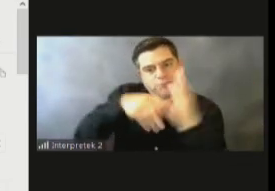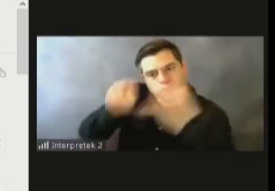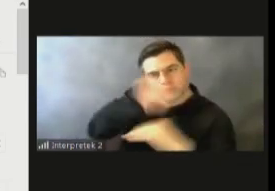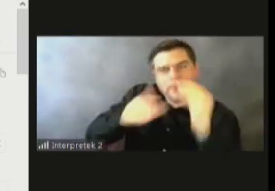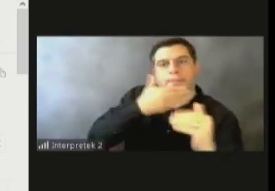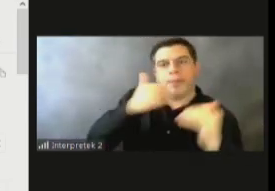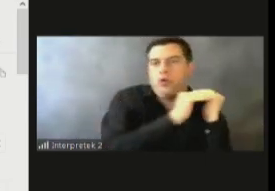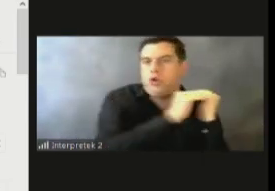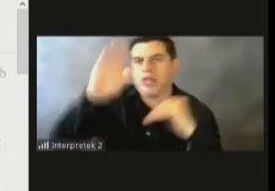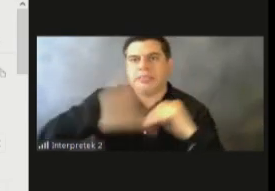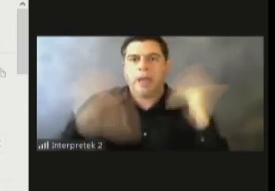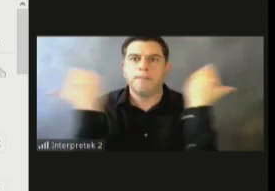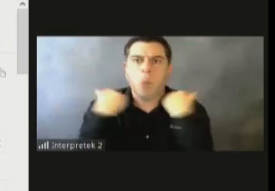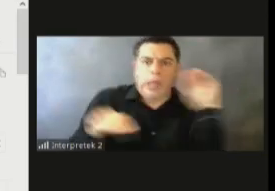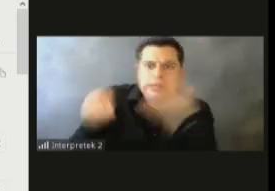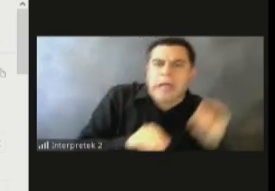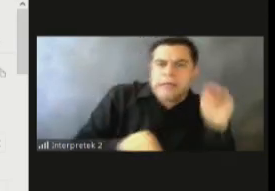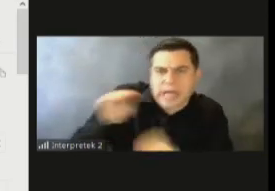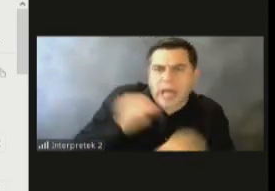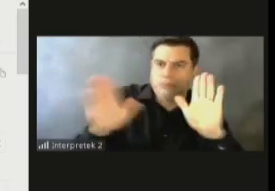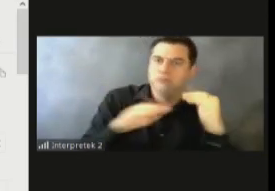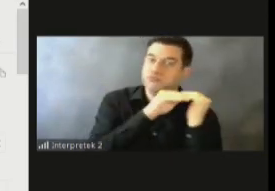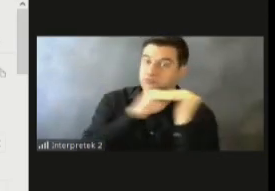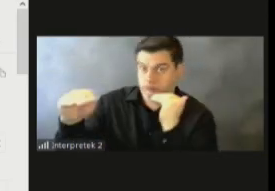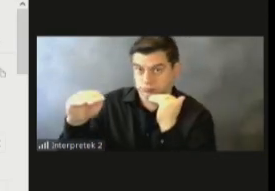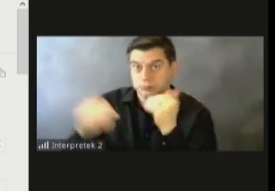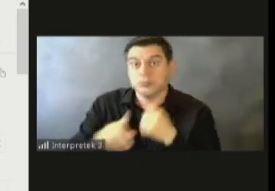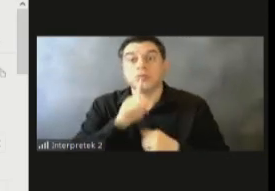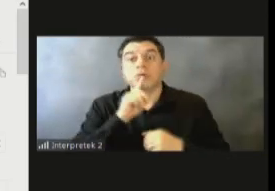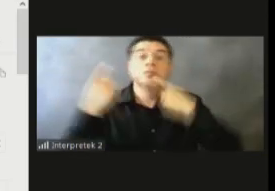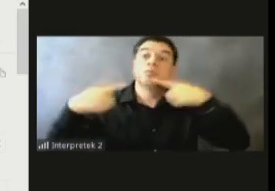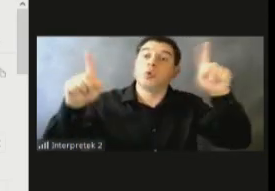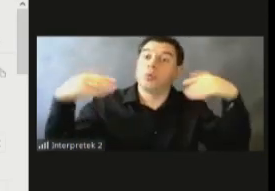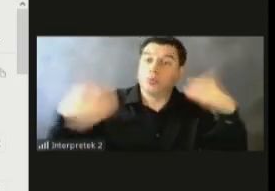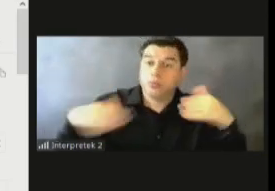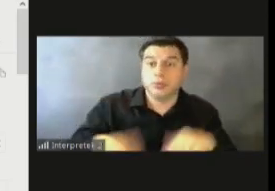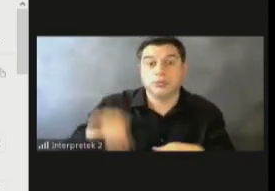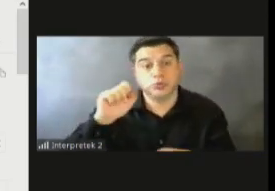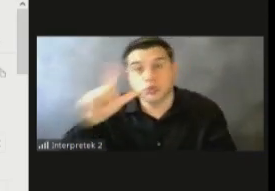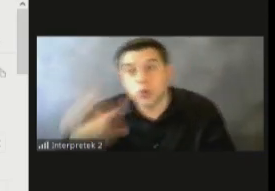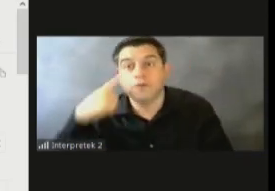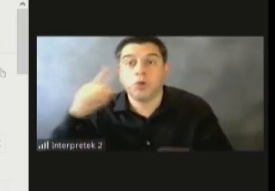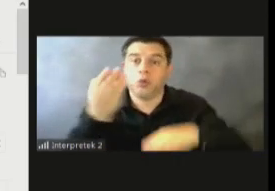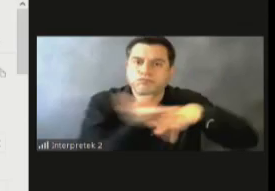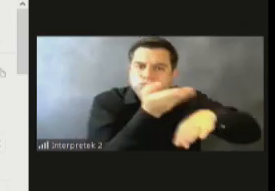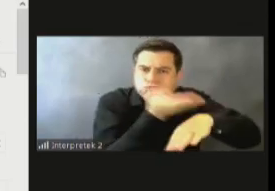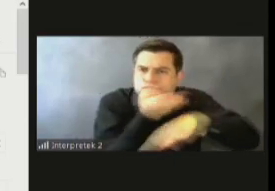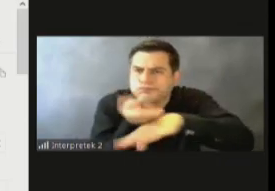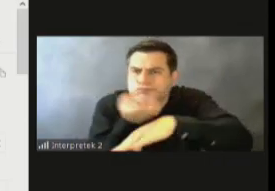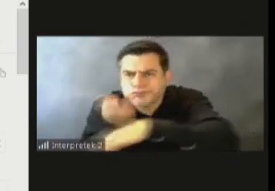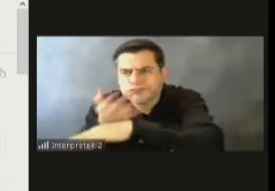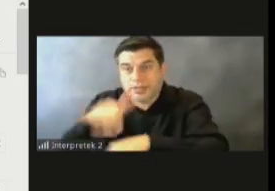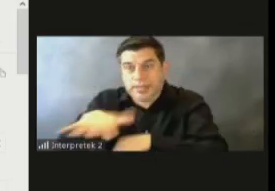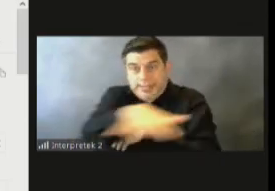We think this serves as a really effective tool for gentrification, looking at neighborhoods that are in